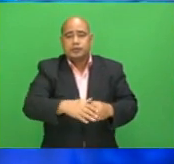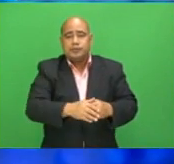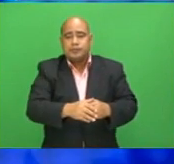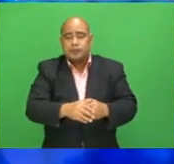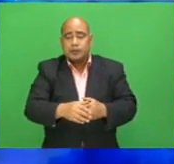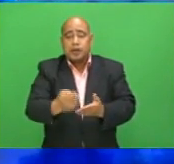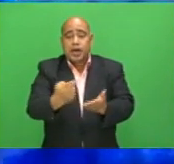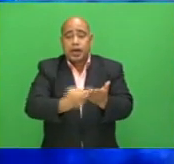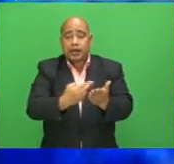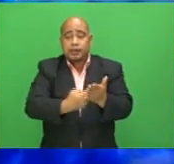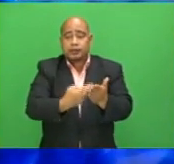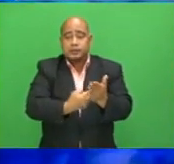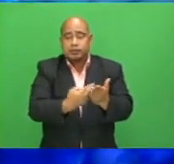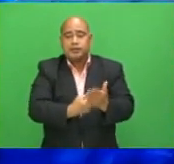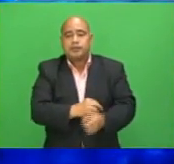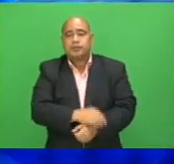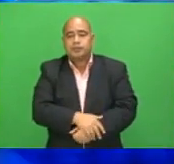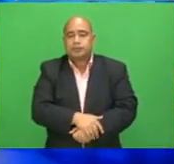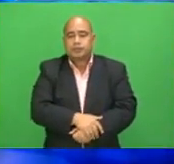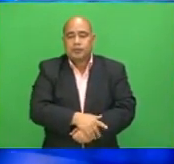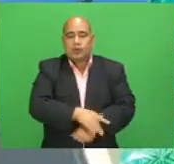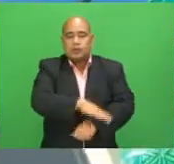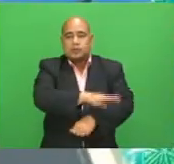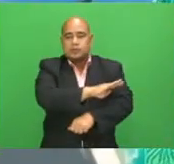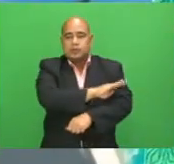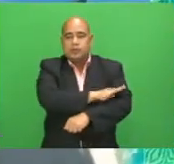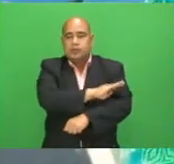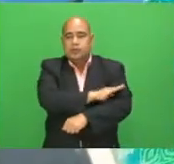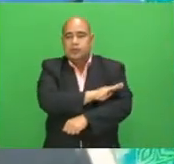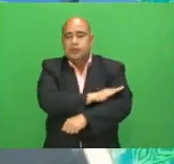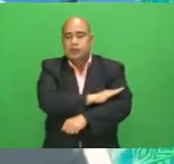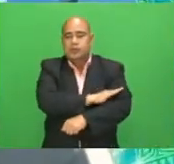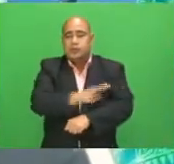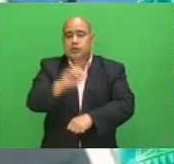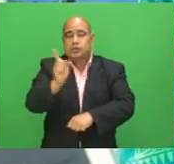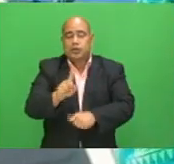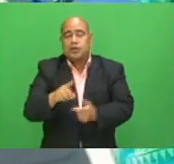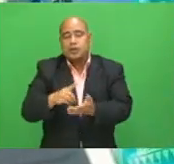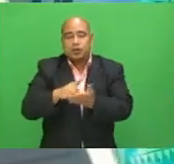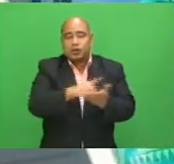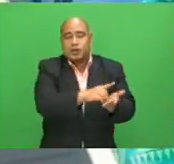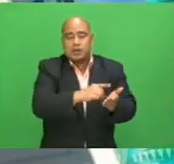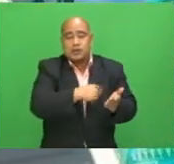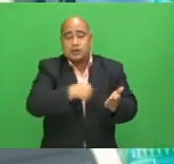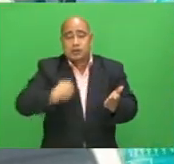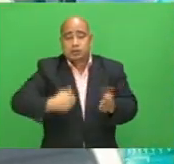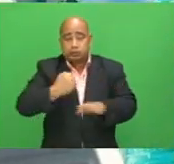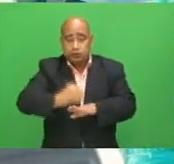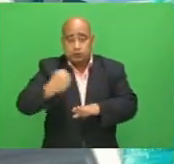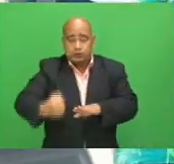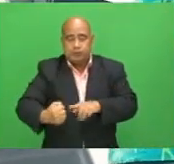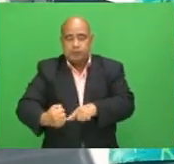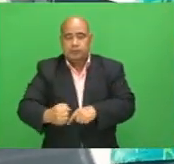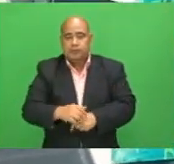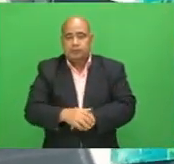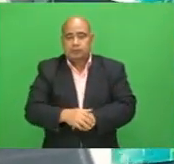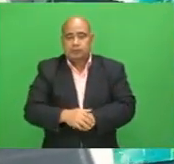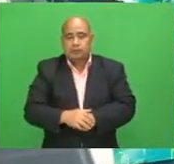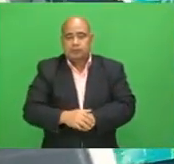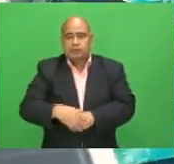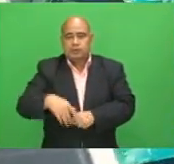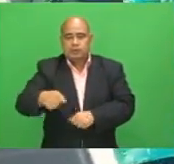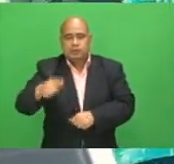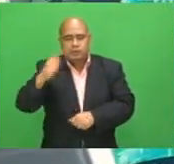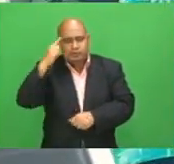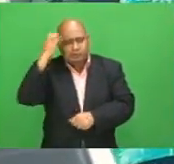Prime Minister Vorenge Bainimarama today. A donation from the Chinese government, the harvester is also expected to address issues